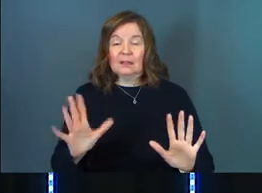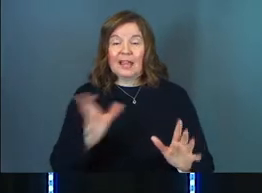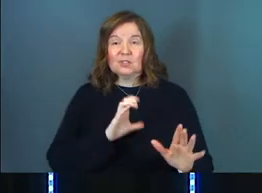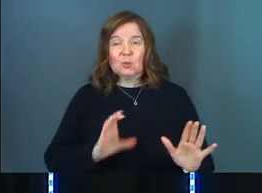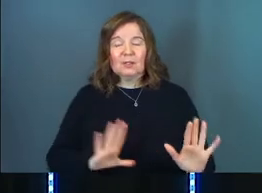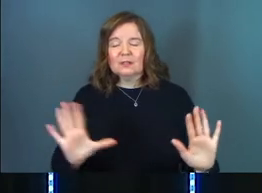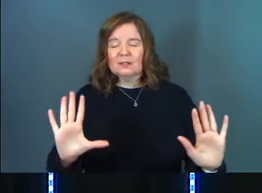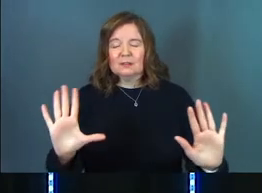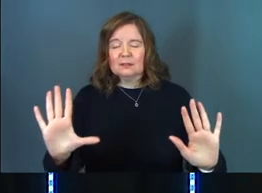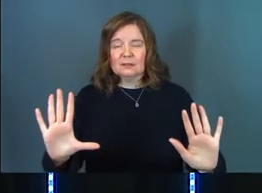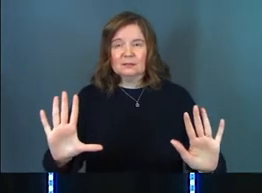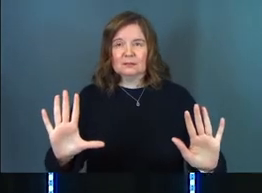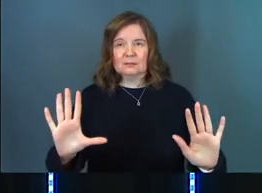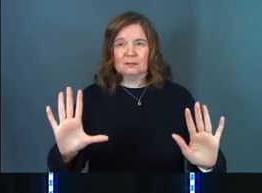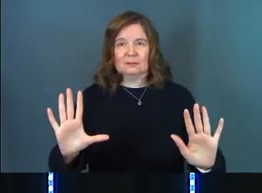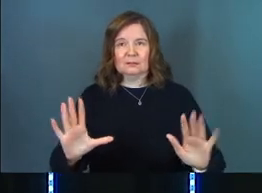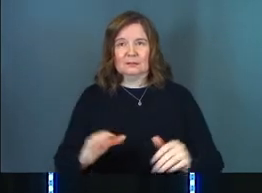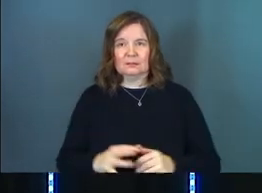as a Christian,